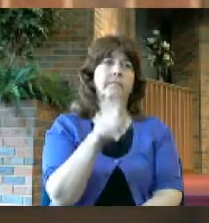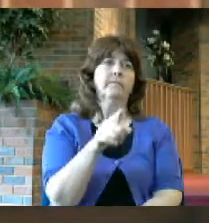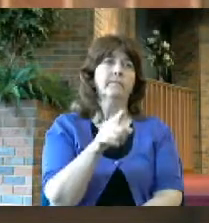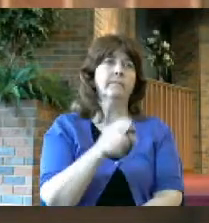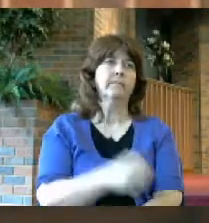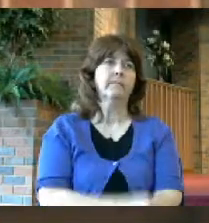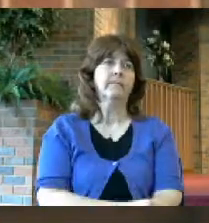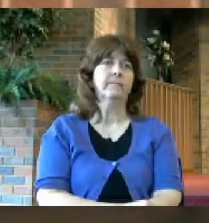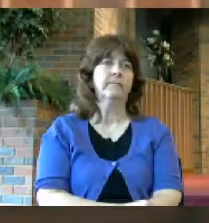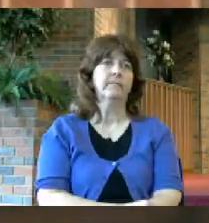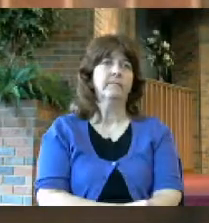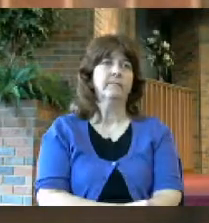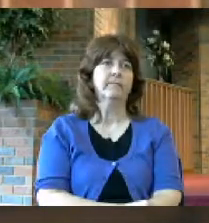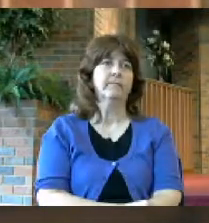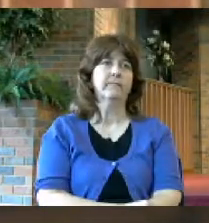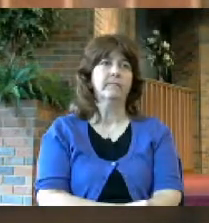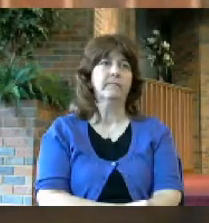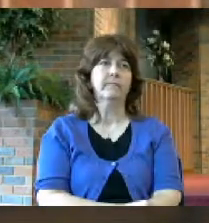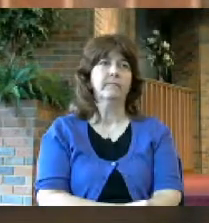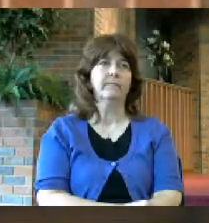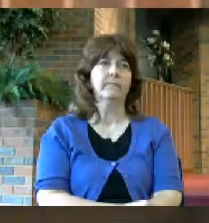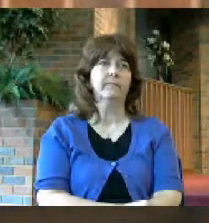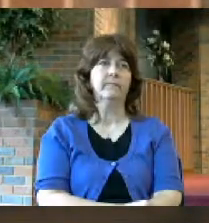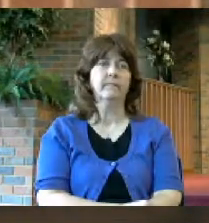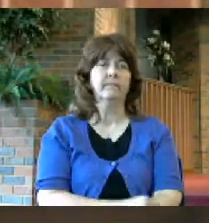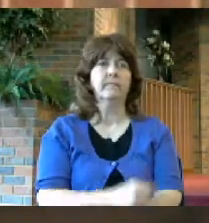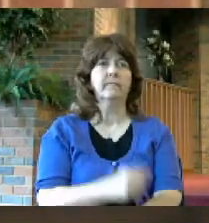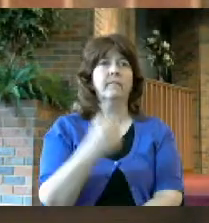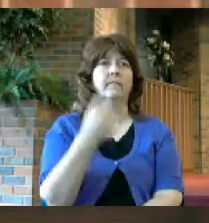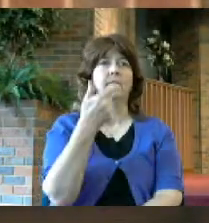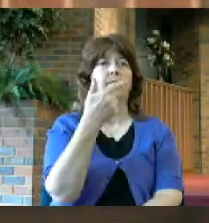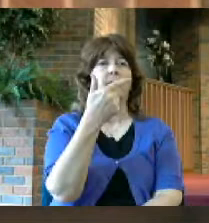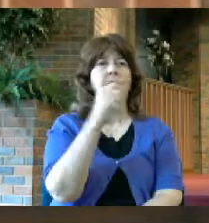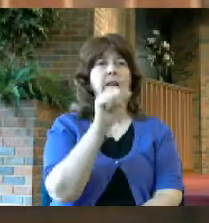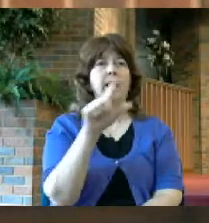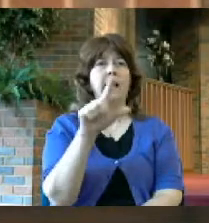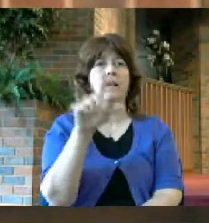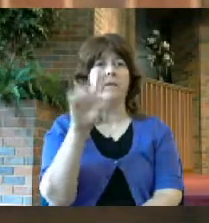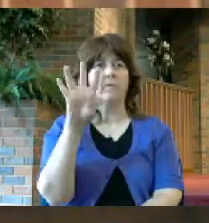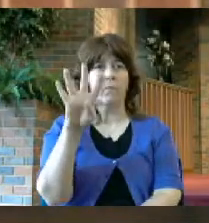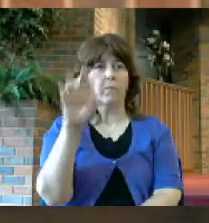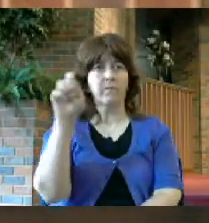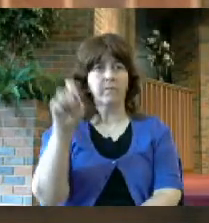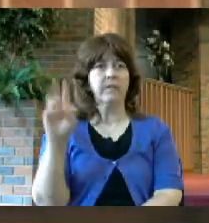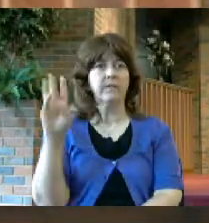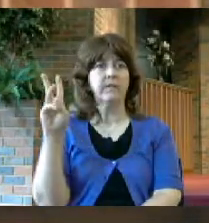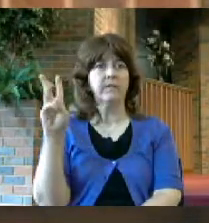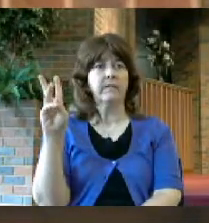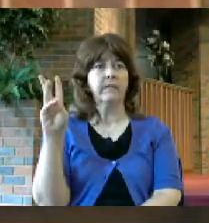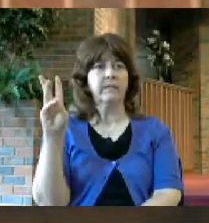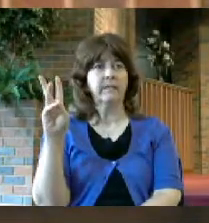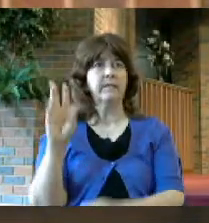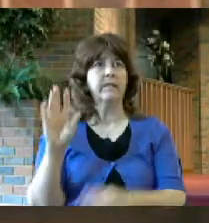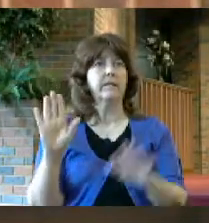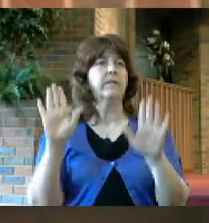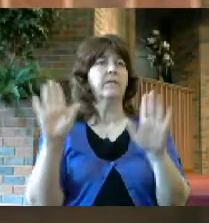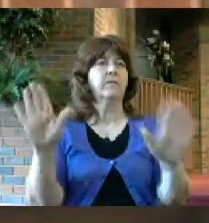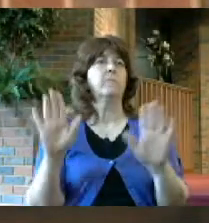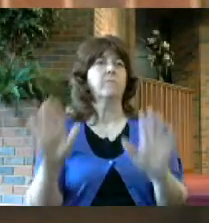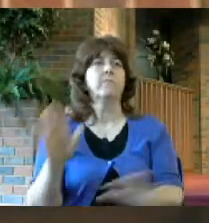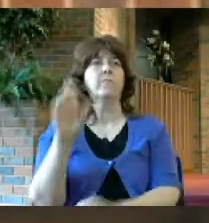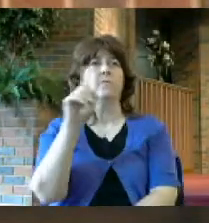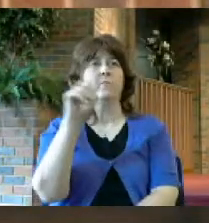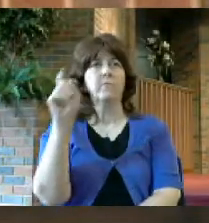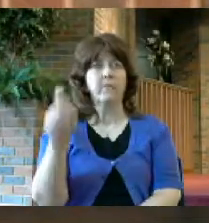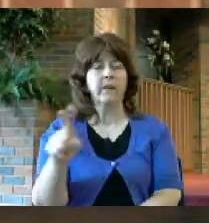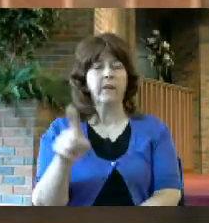The one that's asked in Galatians chapter 4 and verse 16. Great question. Paul asks this and he says, have I become your